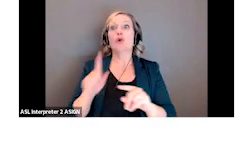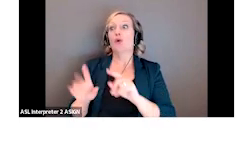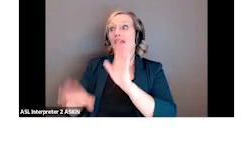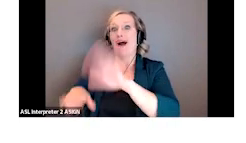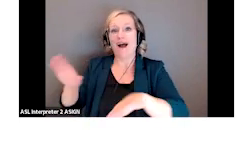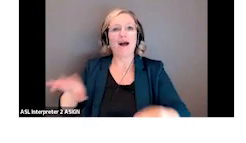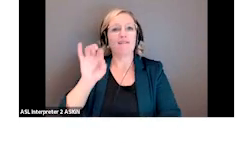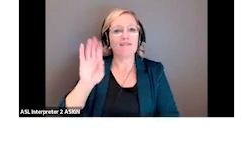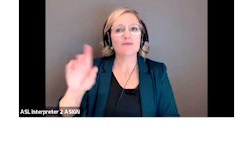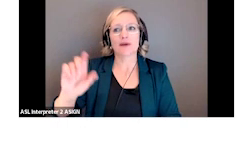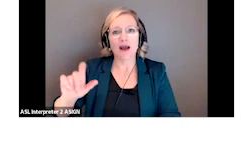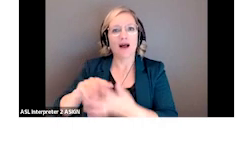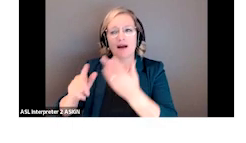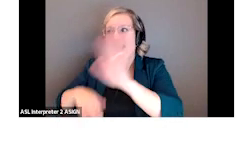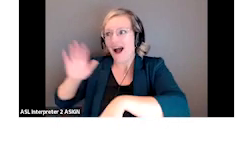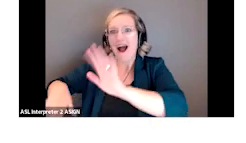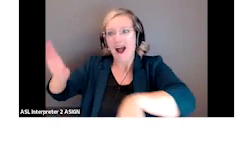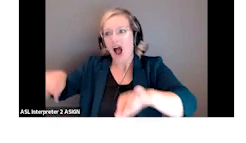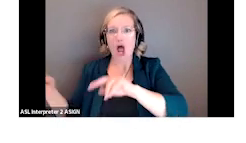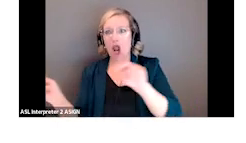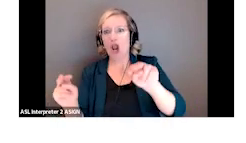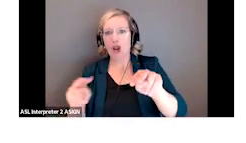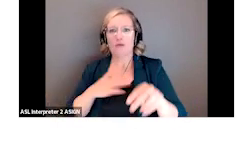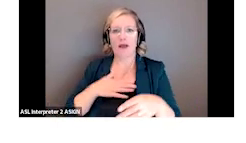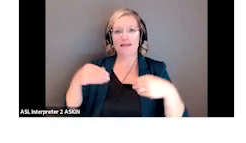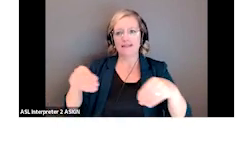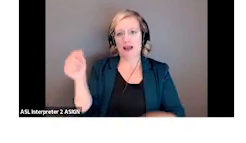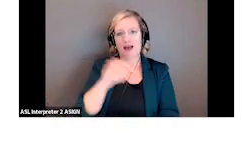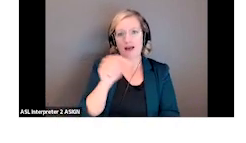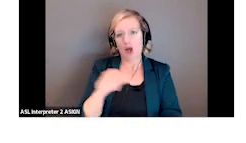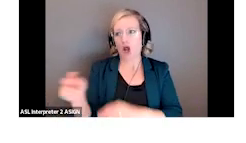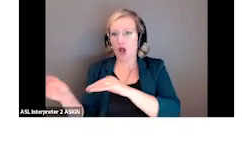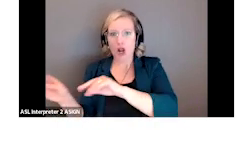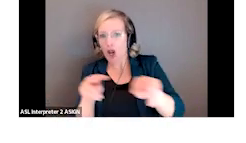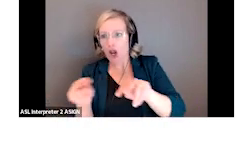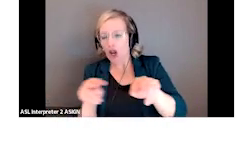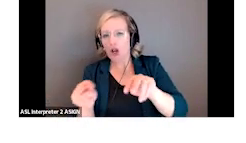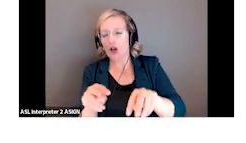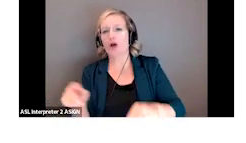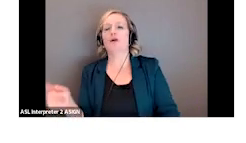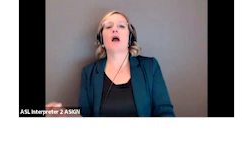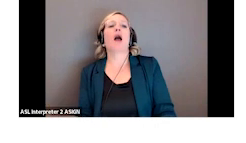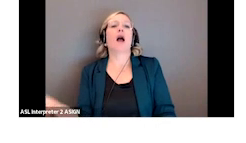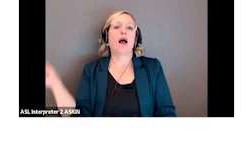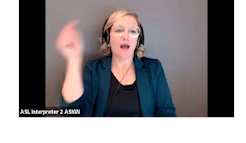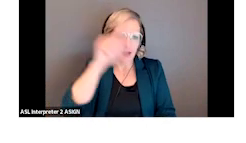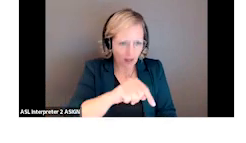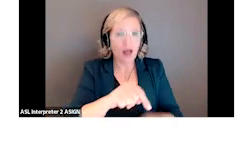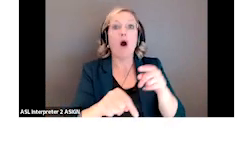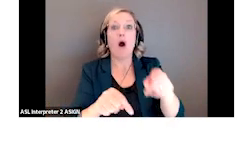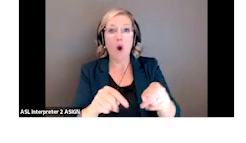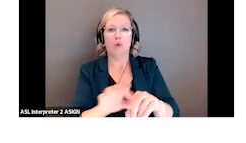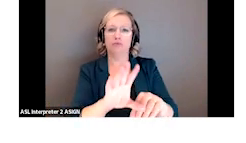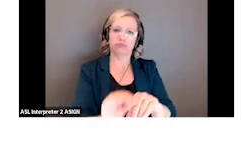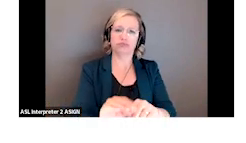go over 40%, it gets a little bit dicey because Amazon says the price is too low, it's not a great review, so they don't